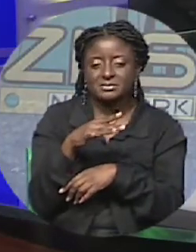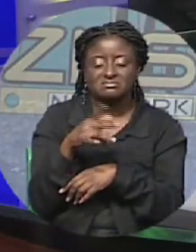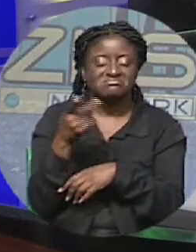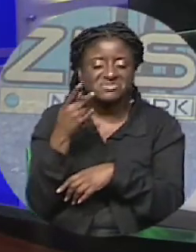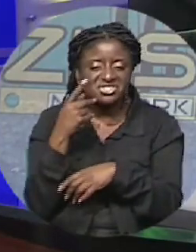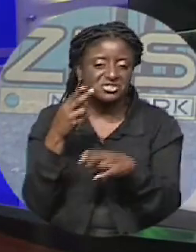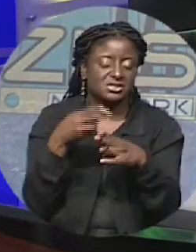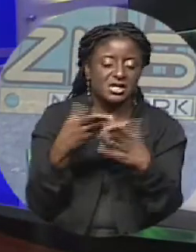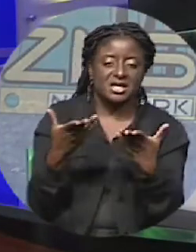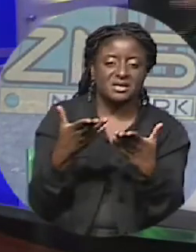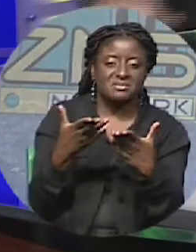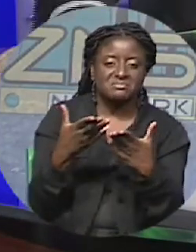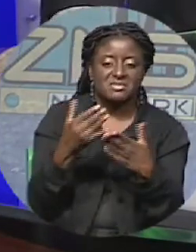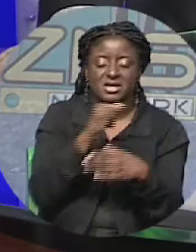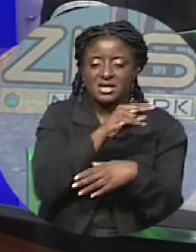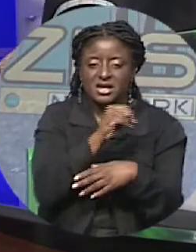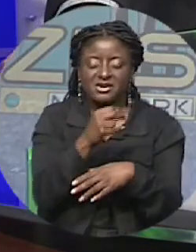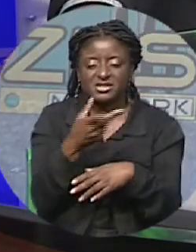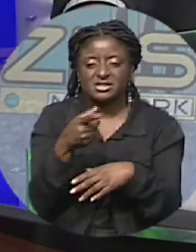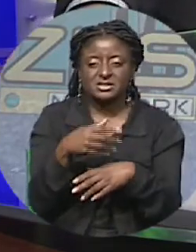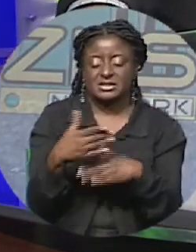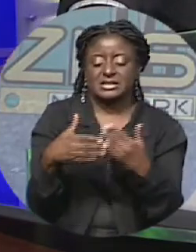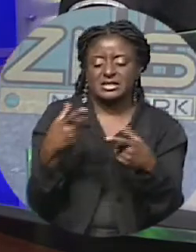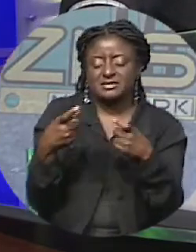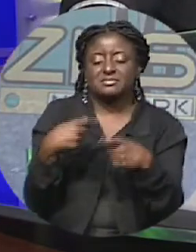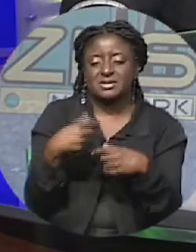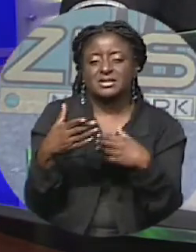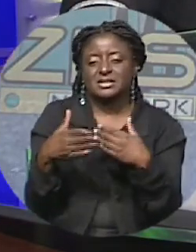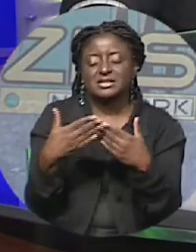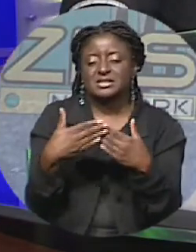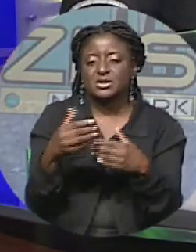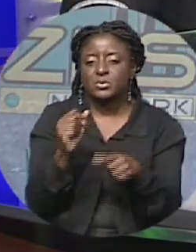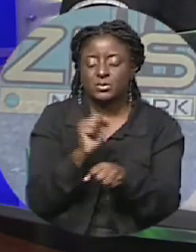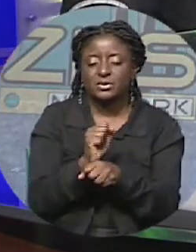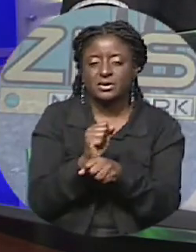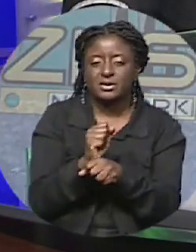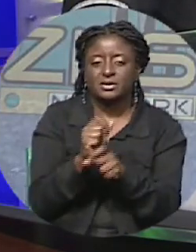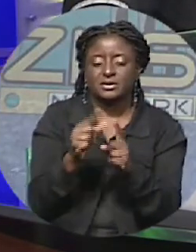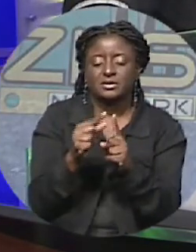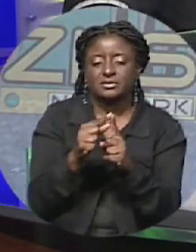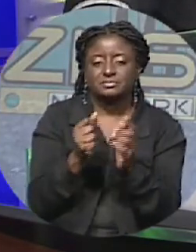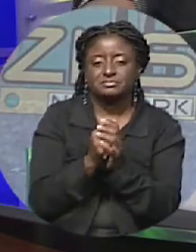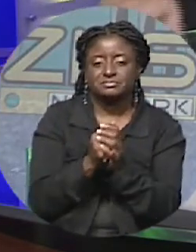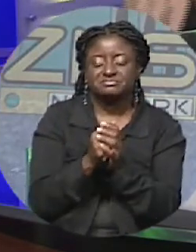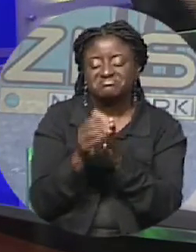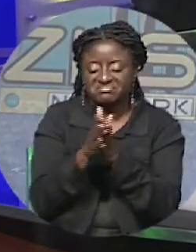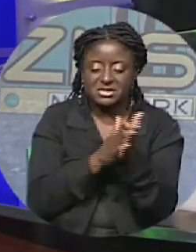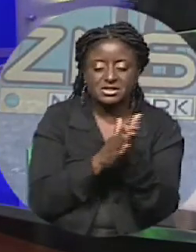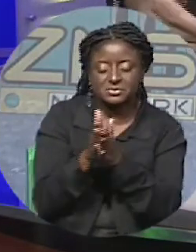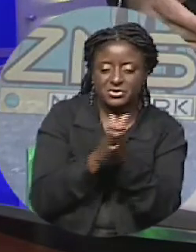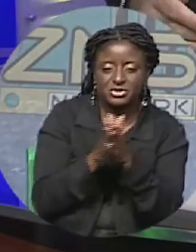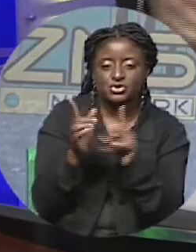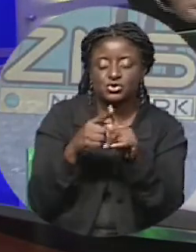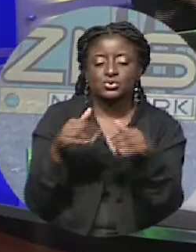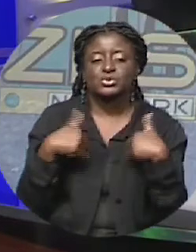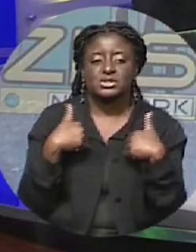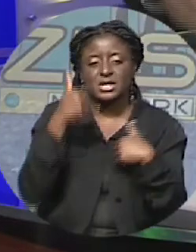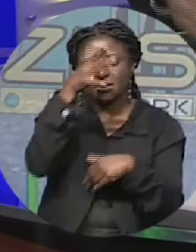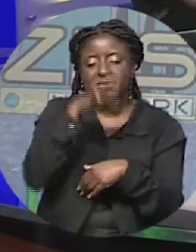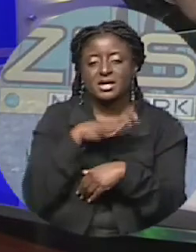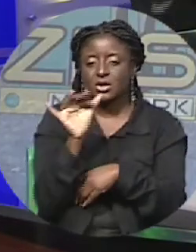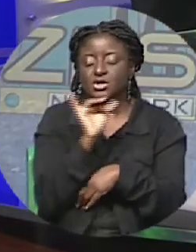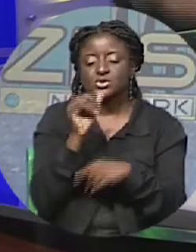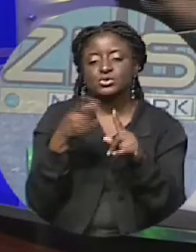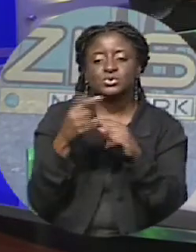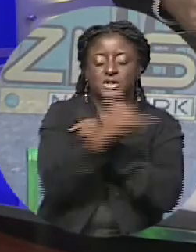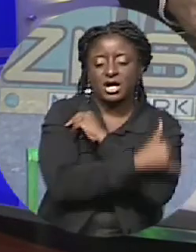check. They said he gave him an easy word. No way that's an easy word. I'm inspired though. He's definitely an inspiration, not only to young men, but I think to the country